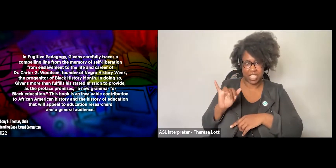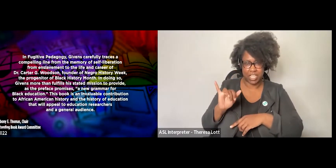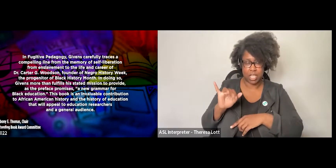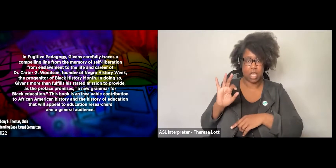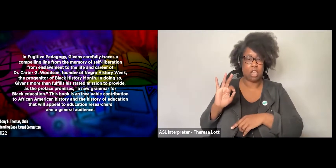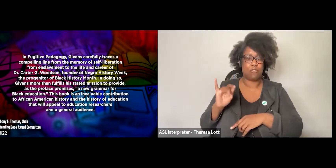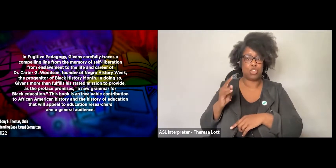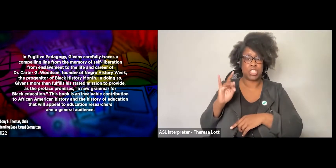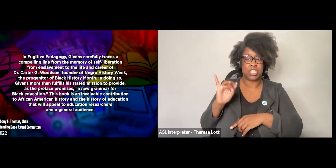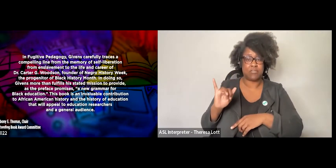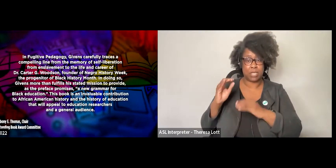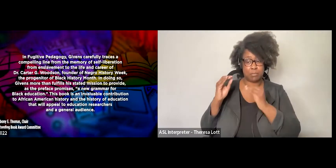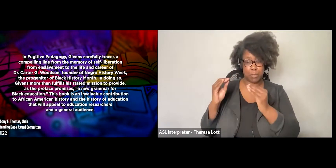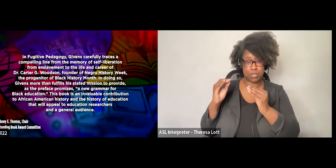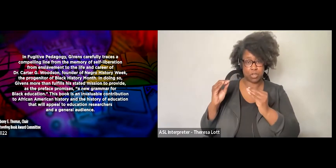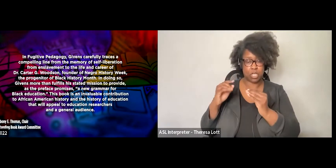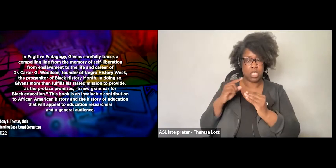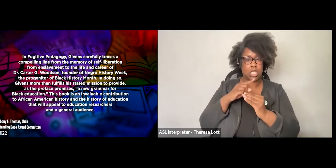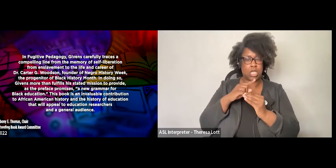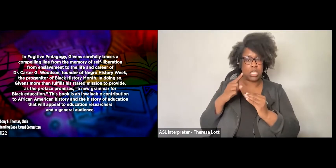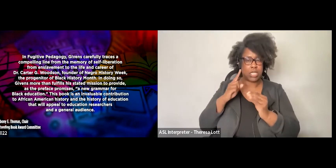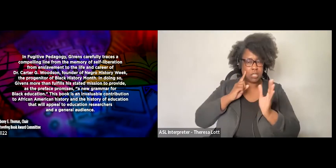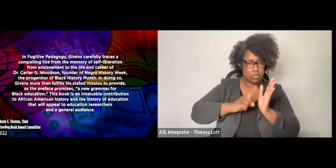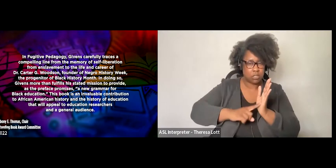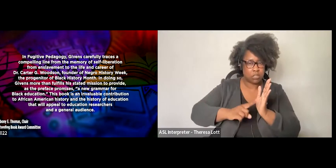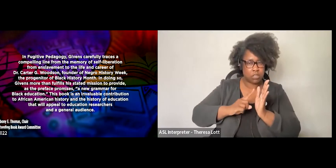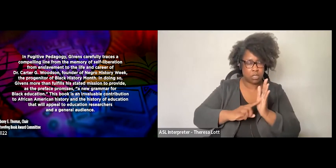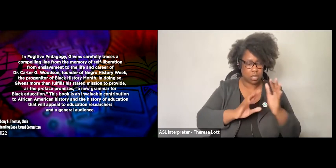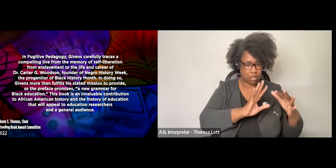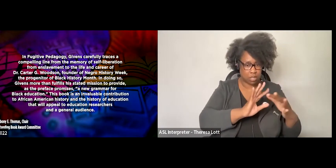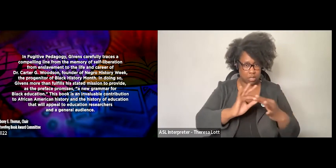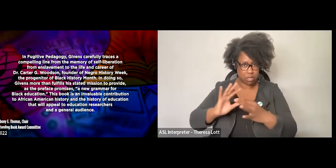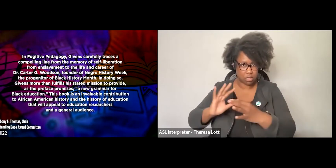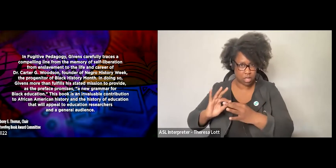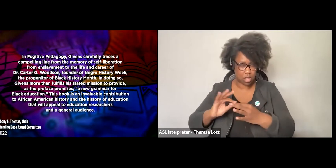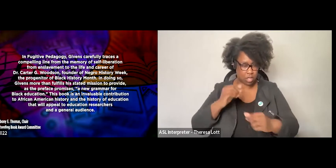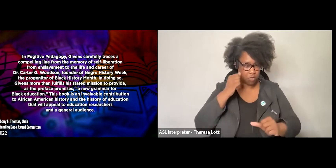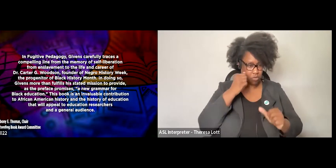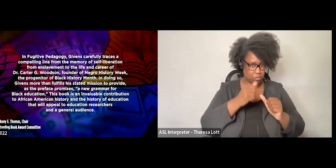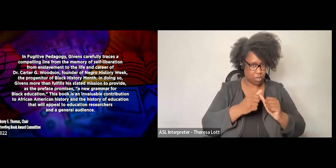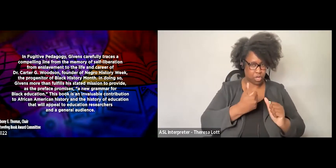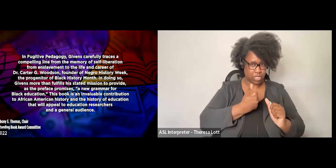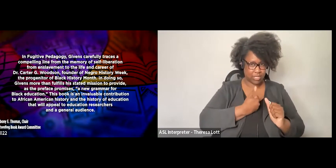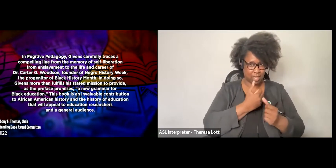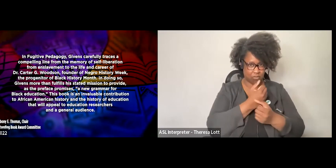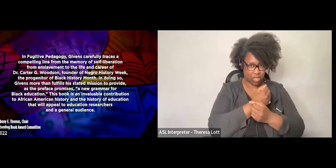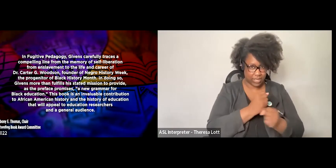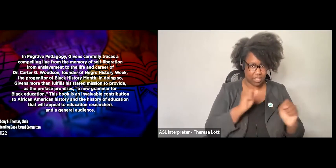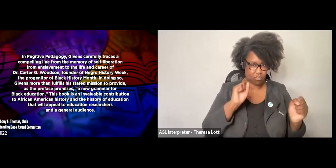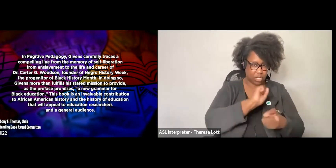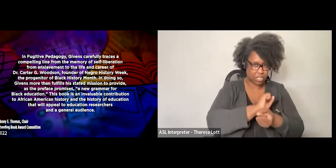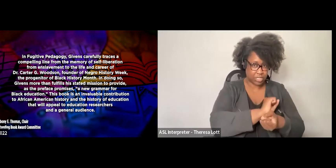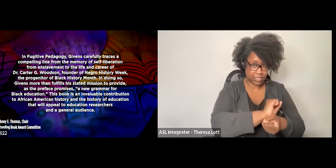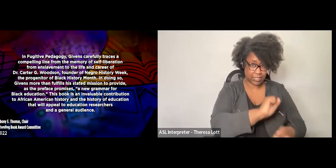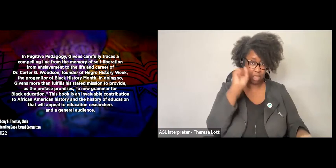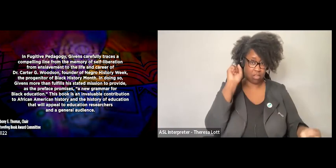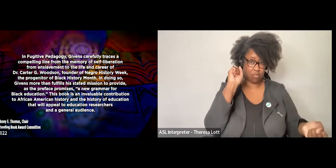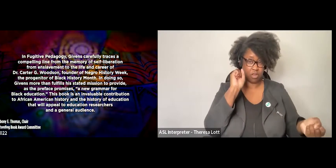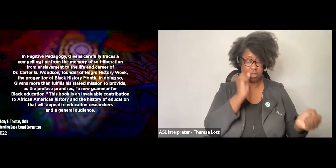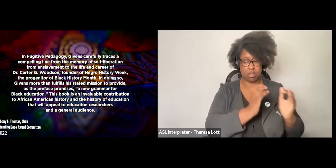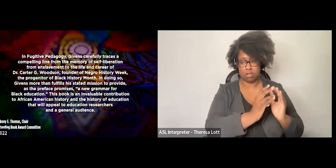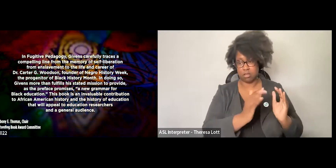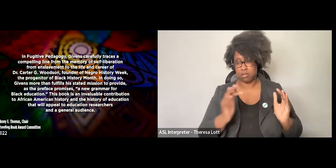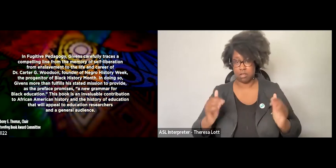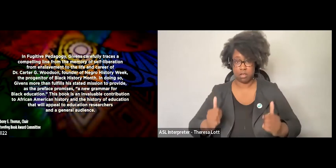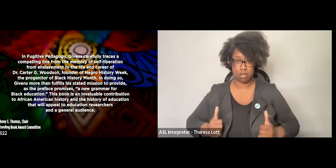Givens carefully traces a compelling line from the memory of self-liberation from enslavement to the life and